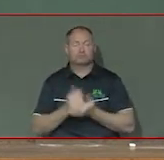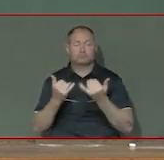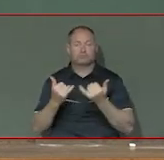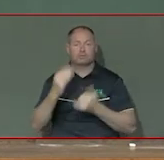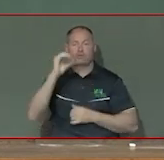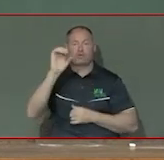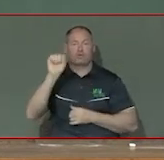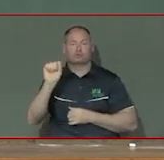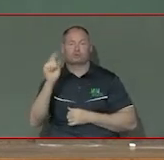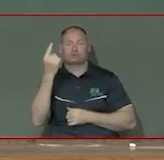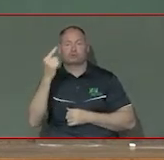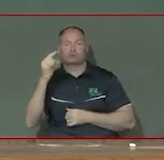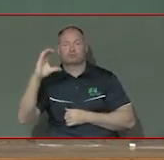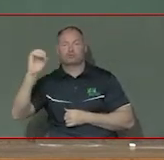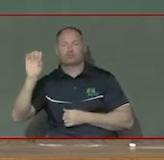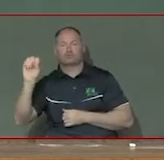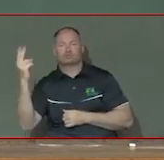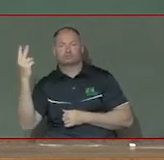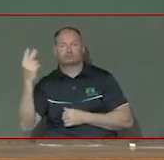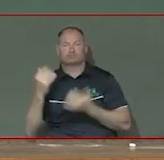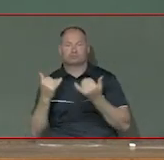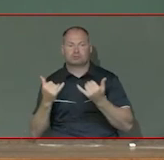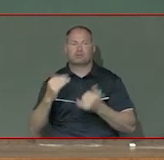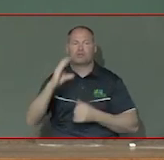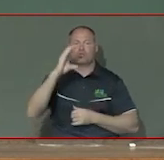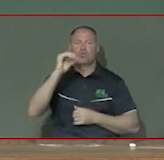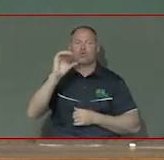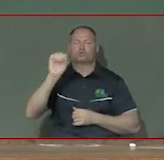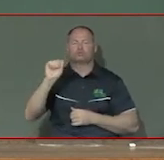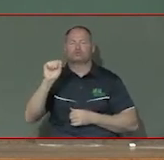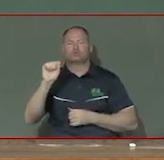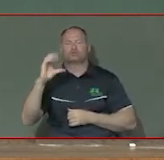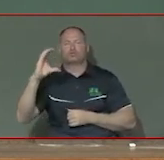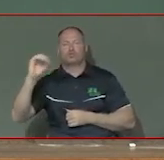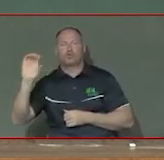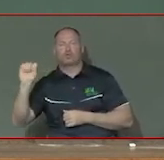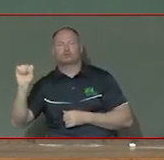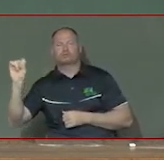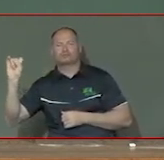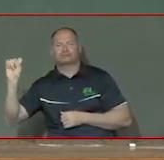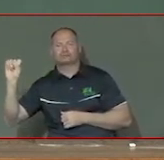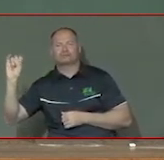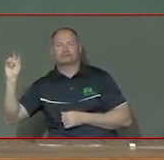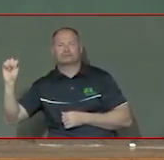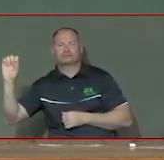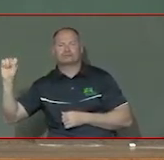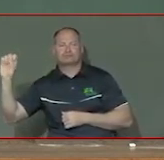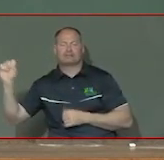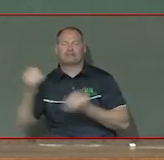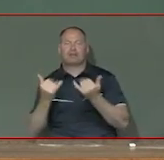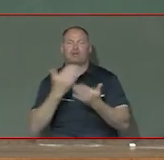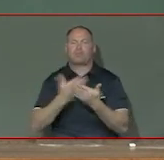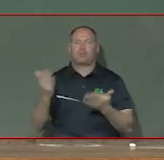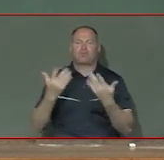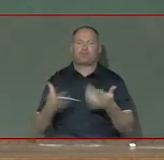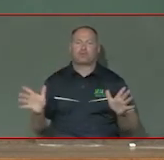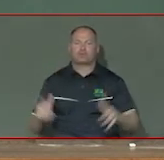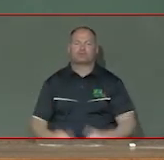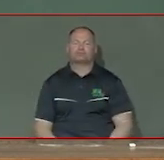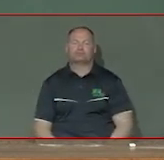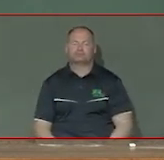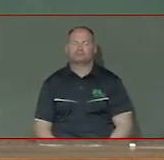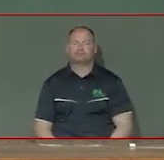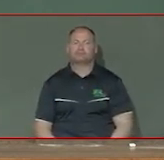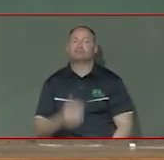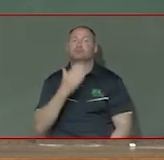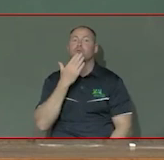the first, sine the second. So it is sine, cos, sine, opposite sign. Have you got it? So we've proved it. Now people, you must be